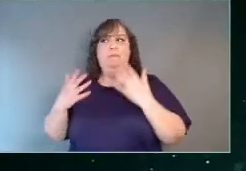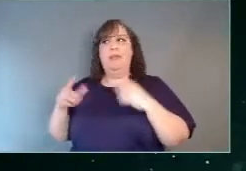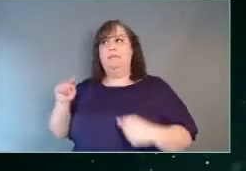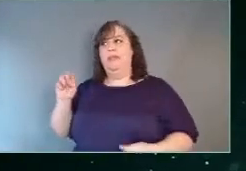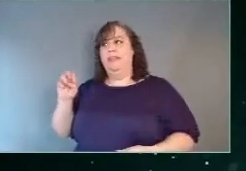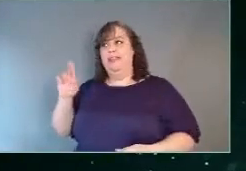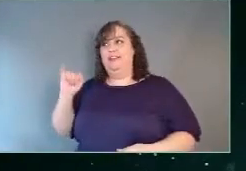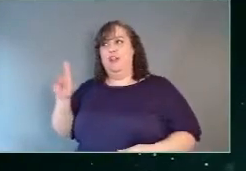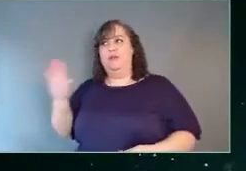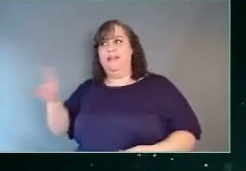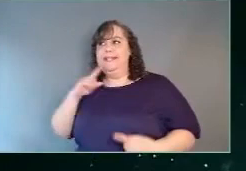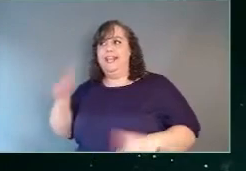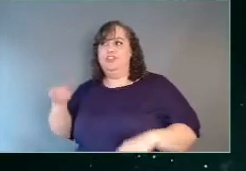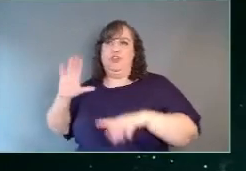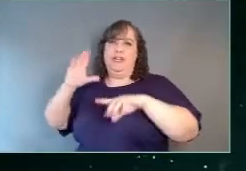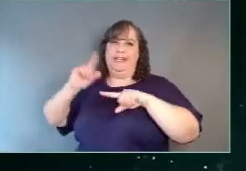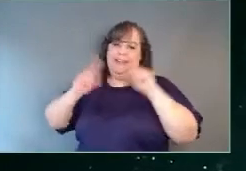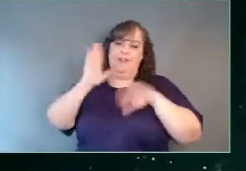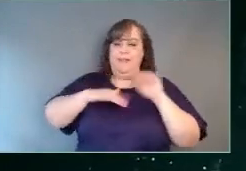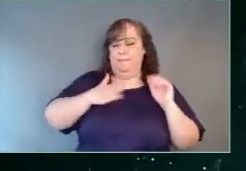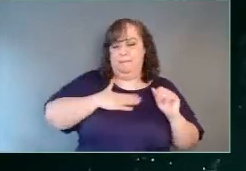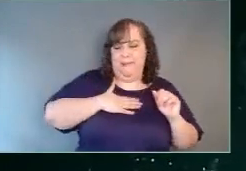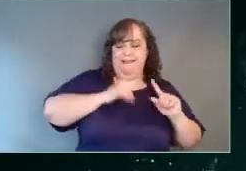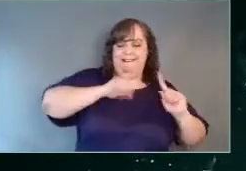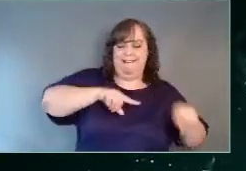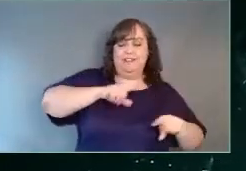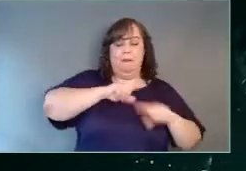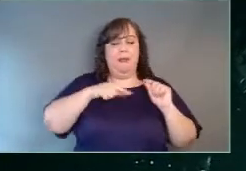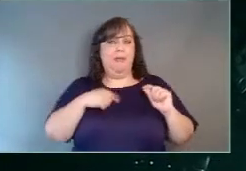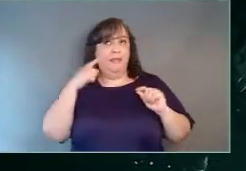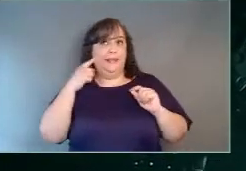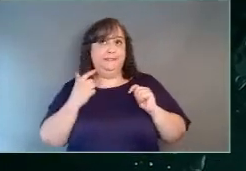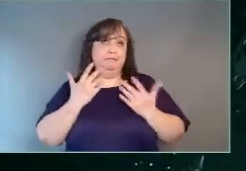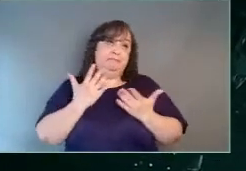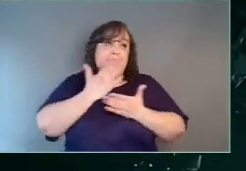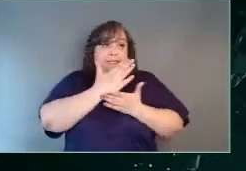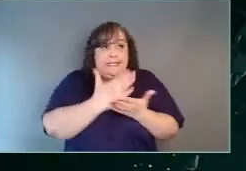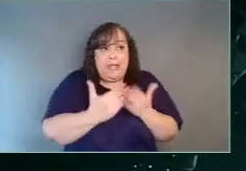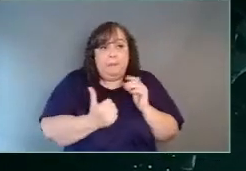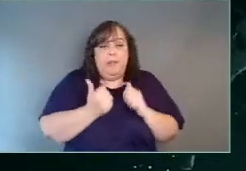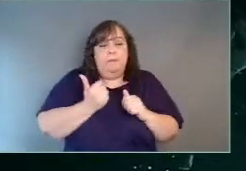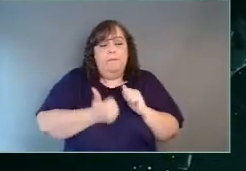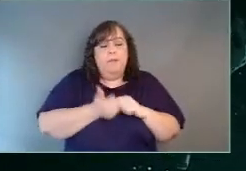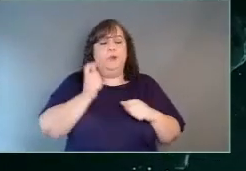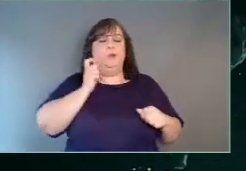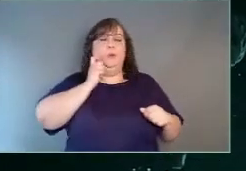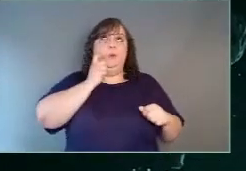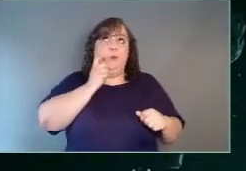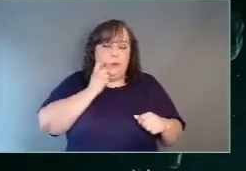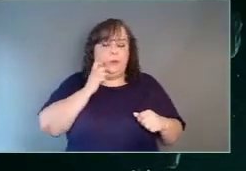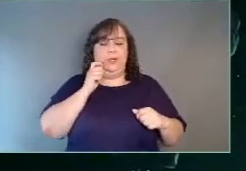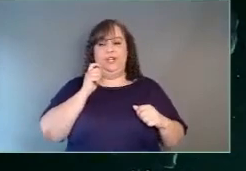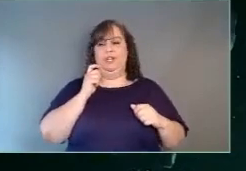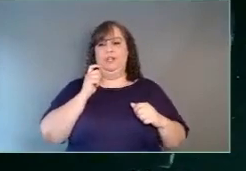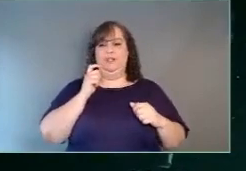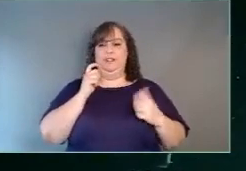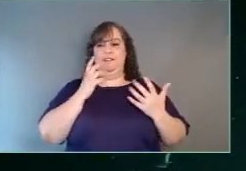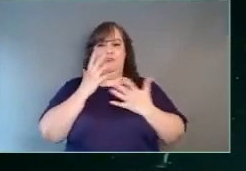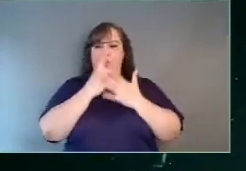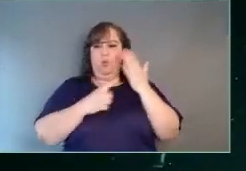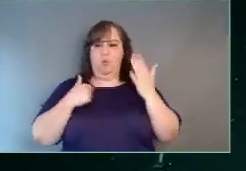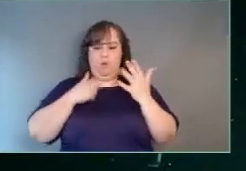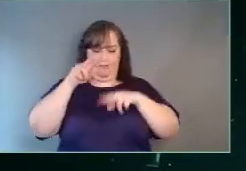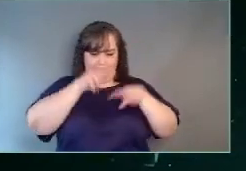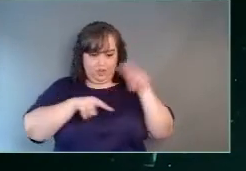would. I think some of the coolest asteroids that we have observed are asteroids in the outer